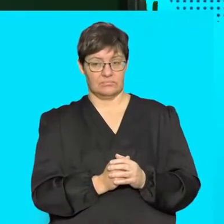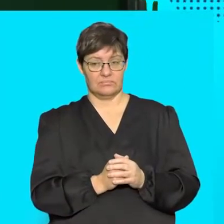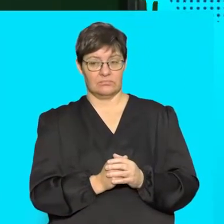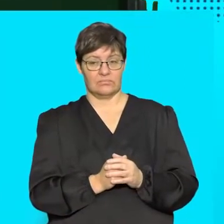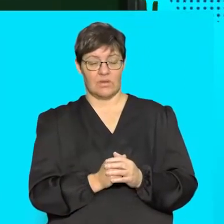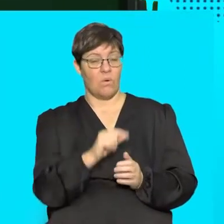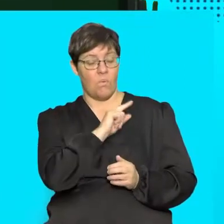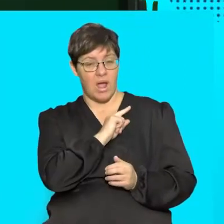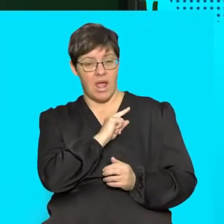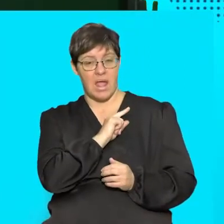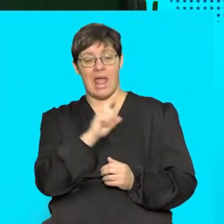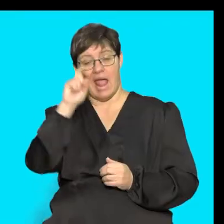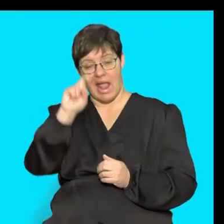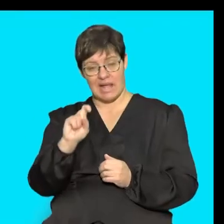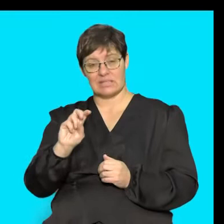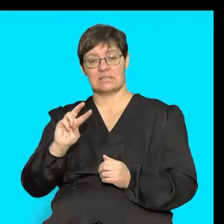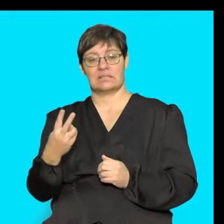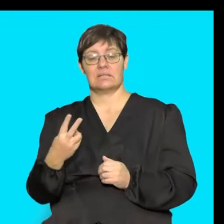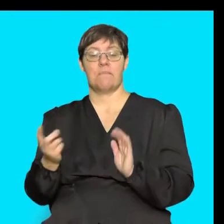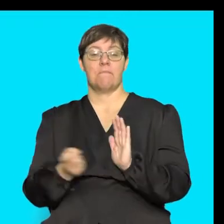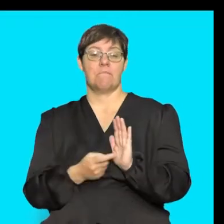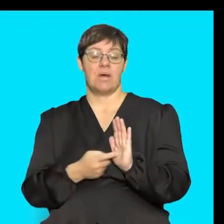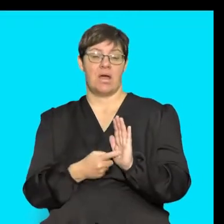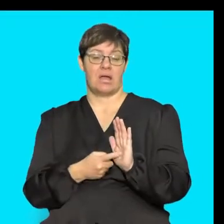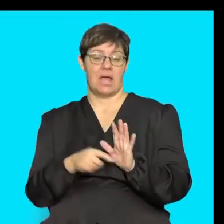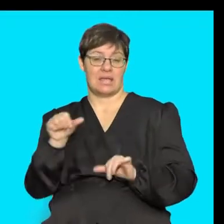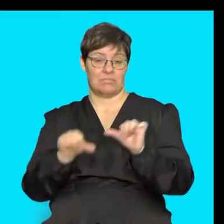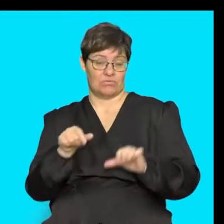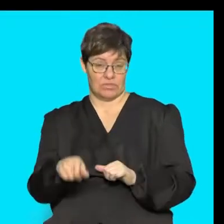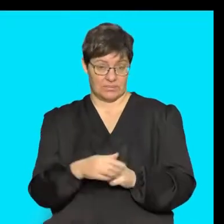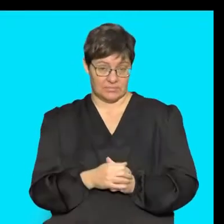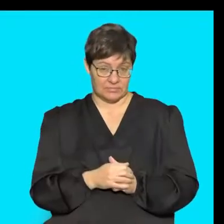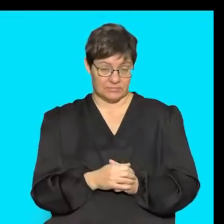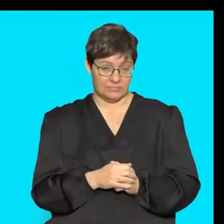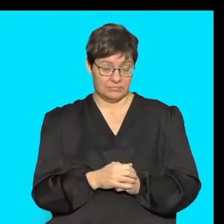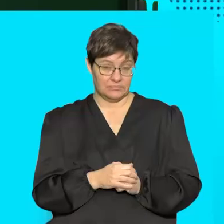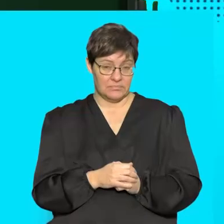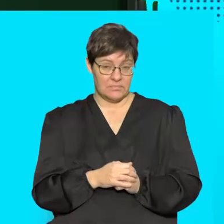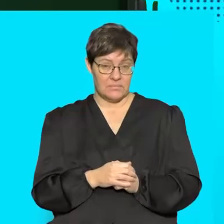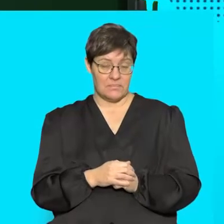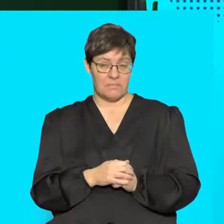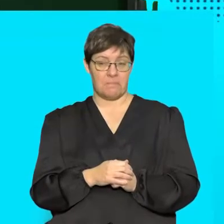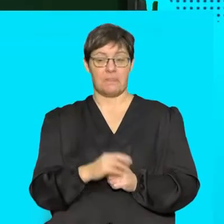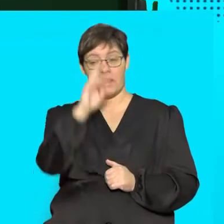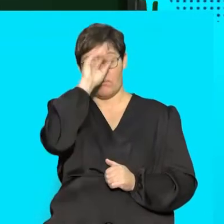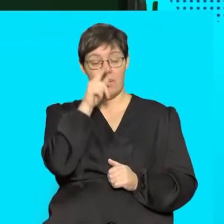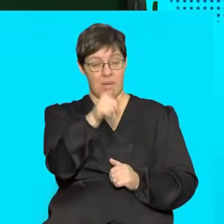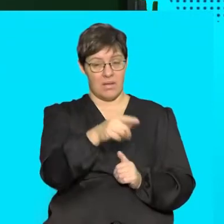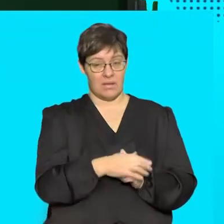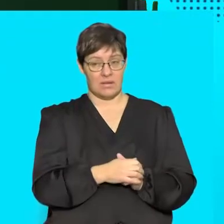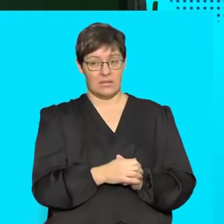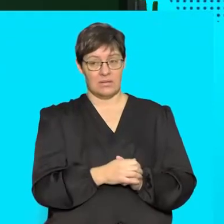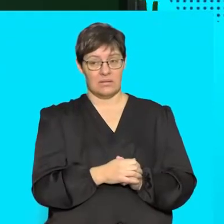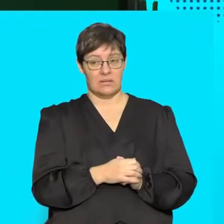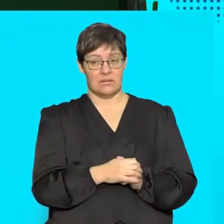by replacing X with the chemistry marks. Are we all together? That's what we can do. And if you